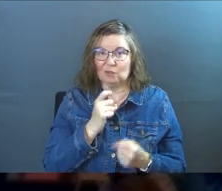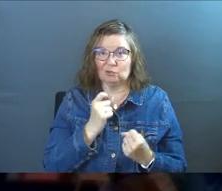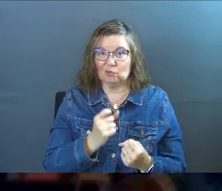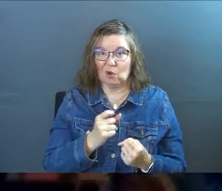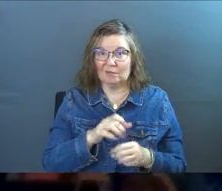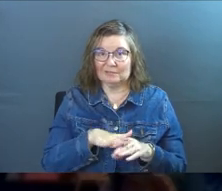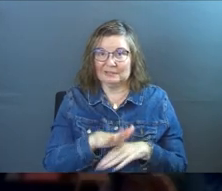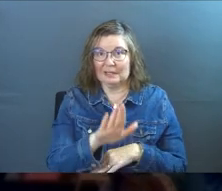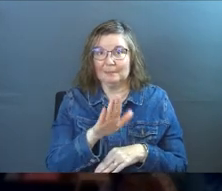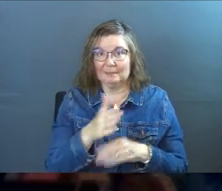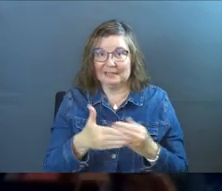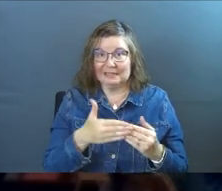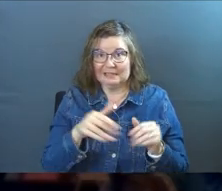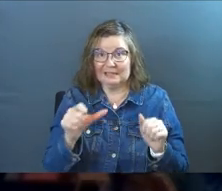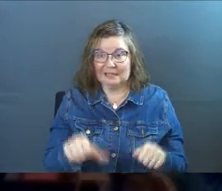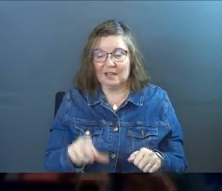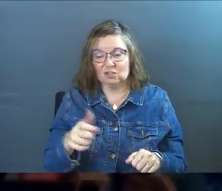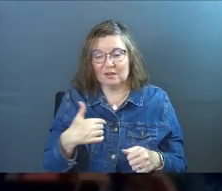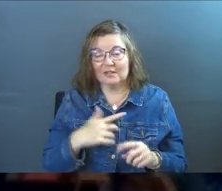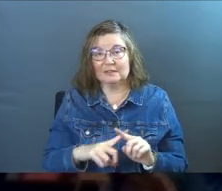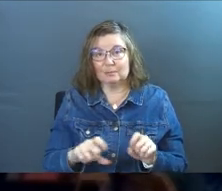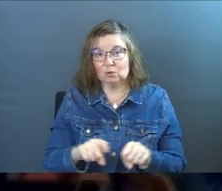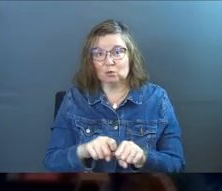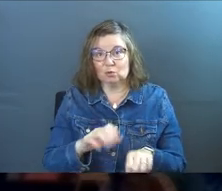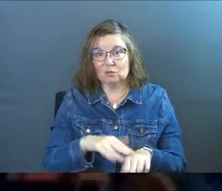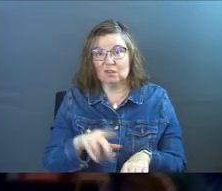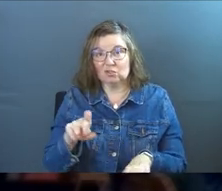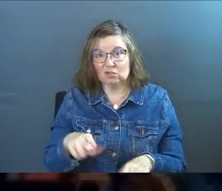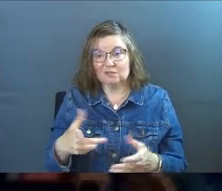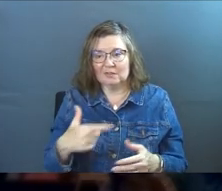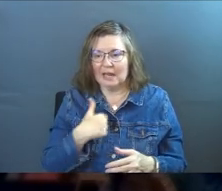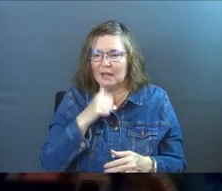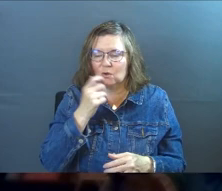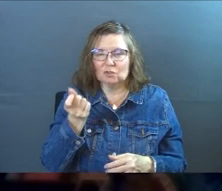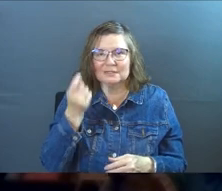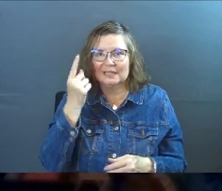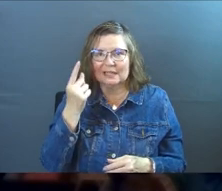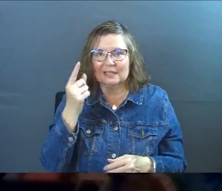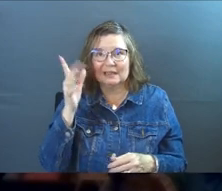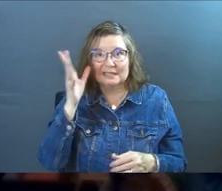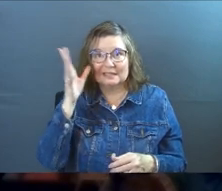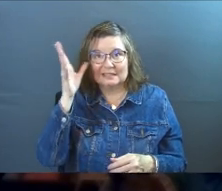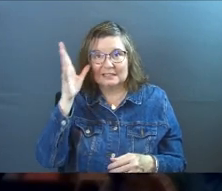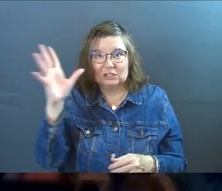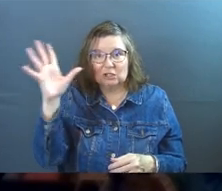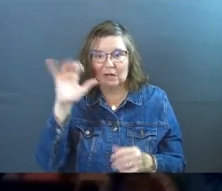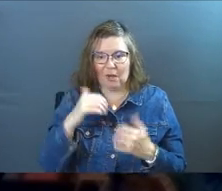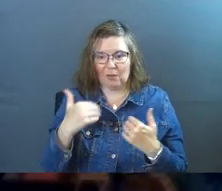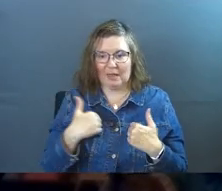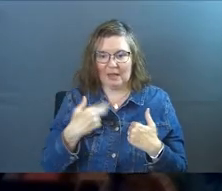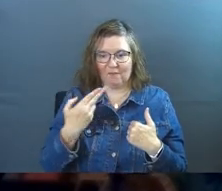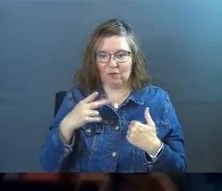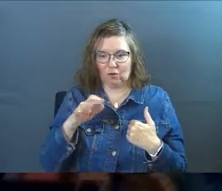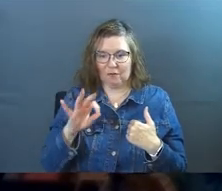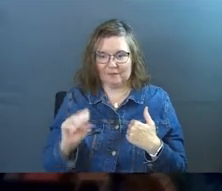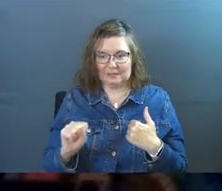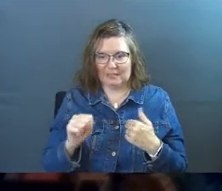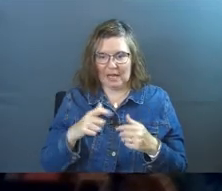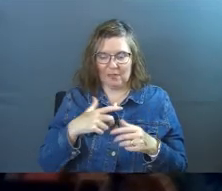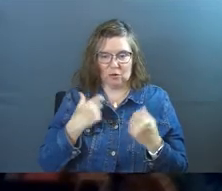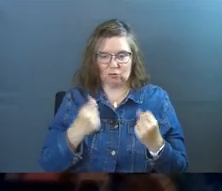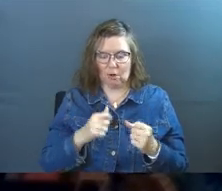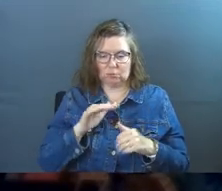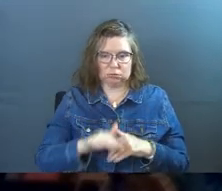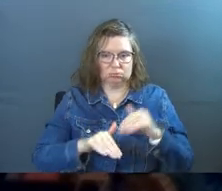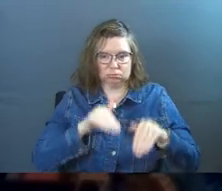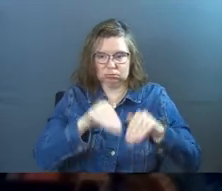sure-footed. I should have had some different shoes on. And I don't understand the deer and how they have the hoofs and they're sure-footed with